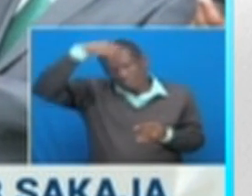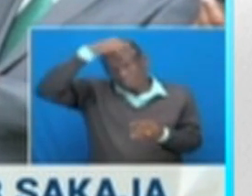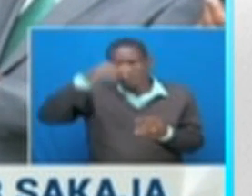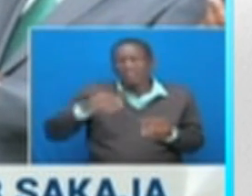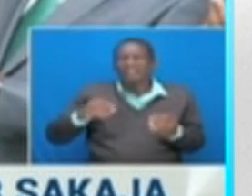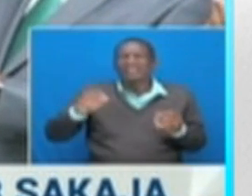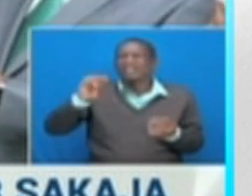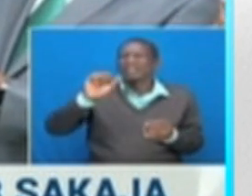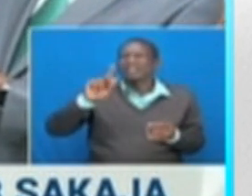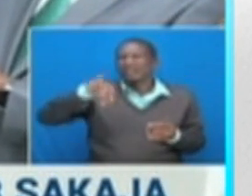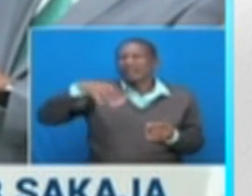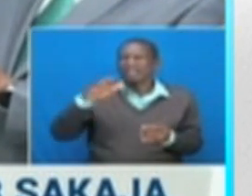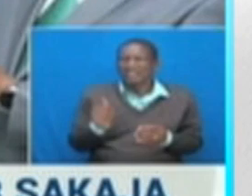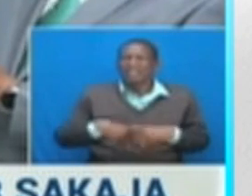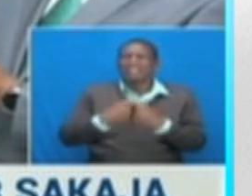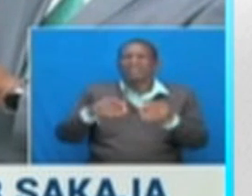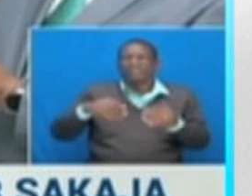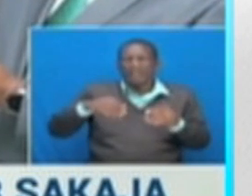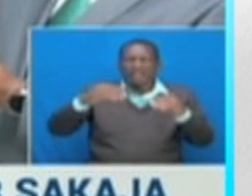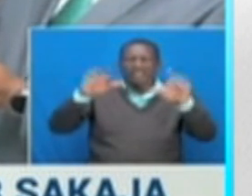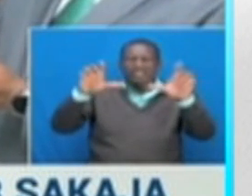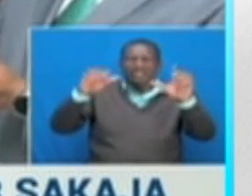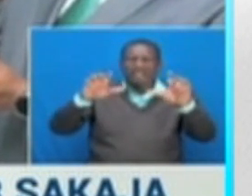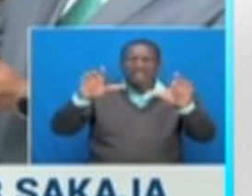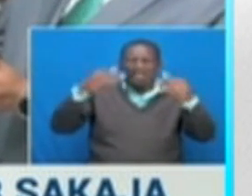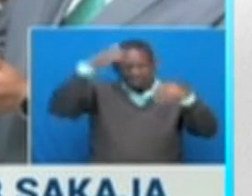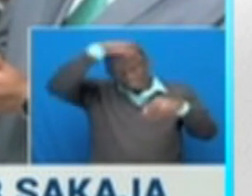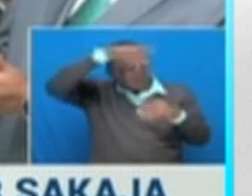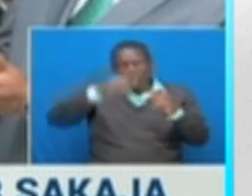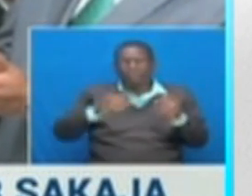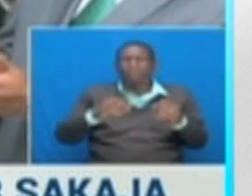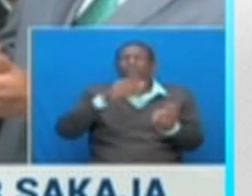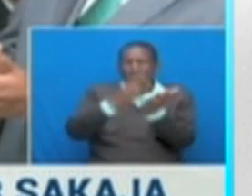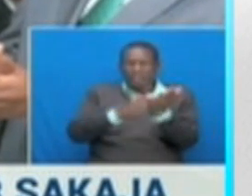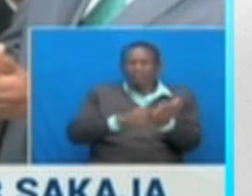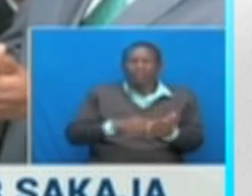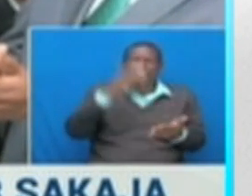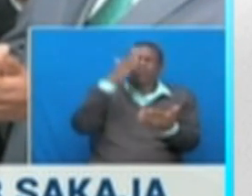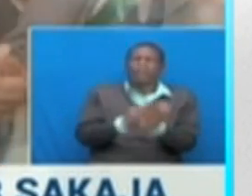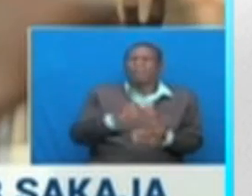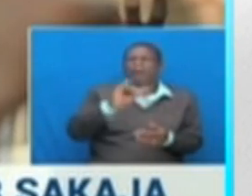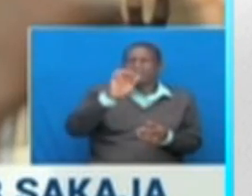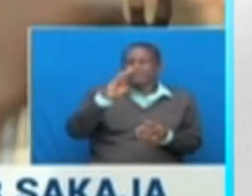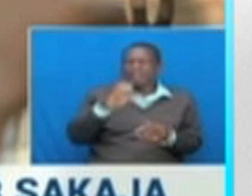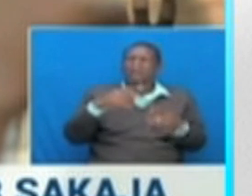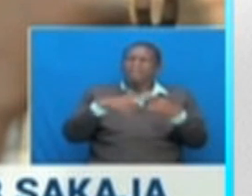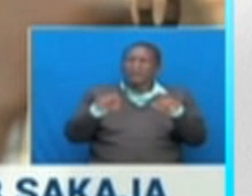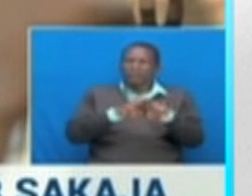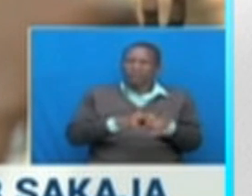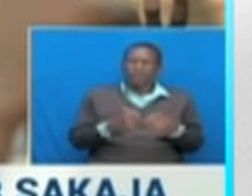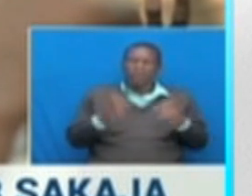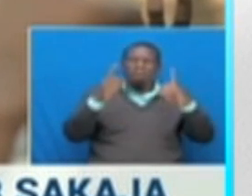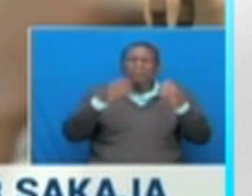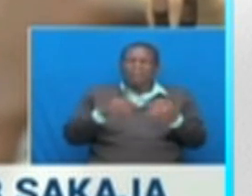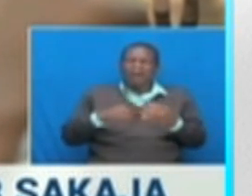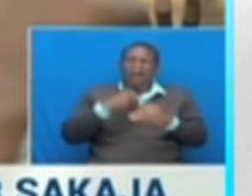a degree certificate from Thames University in Uganda for clearance by the IEBC. However, a clip